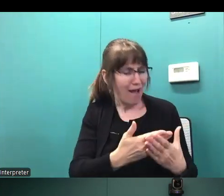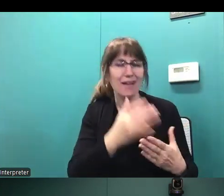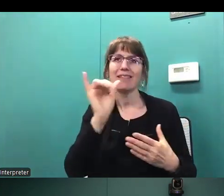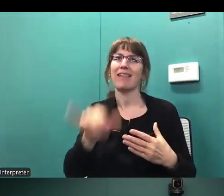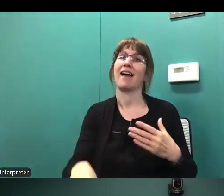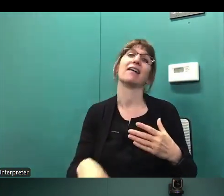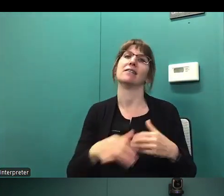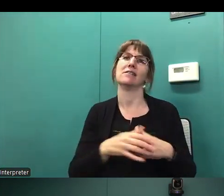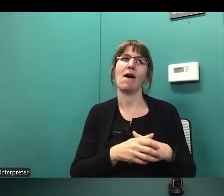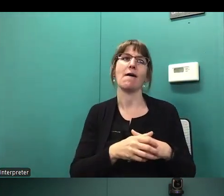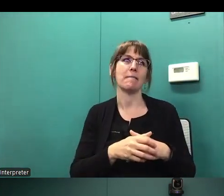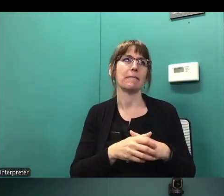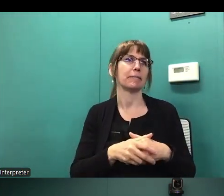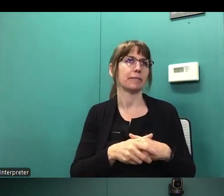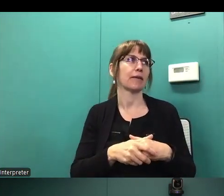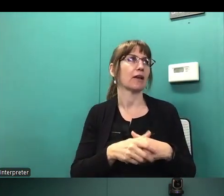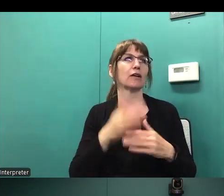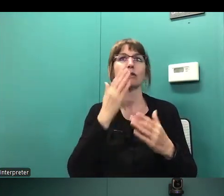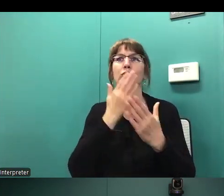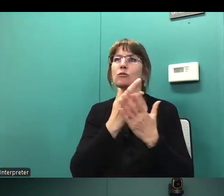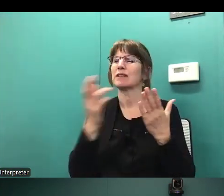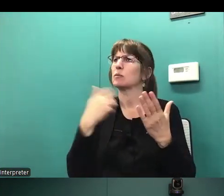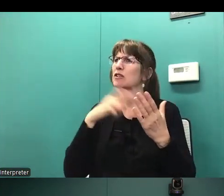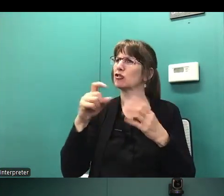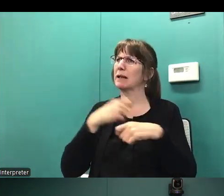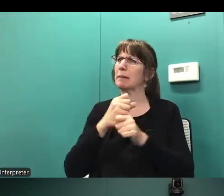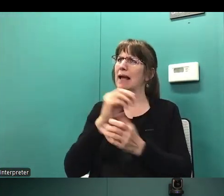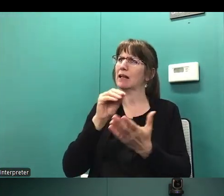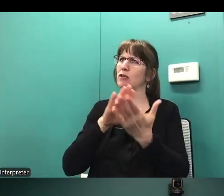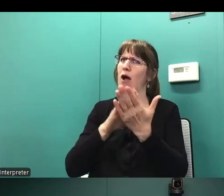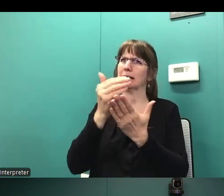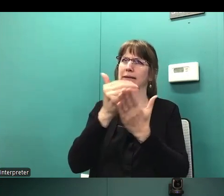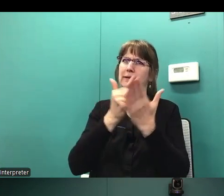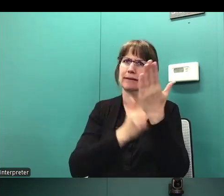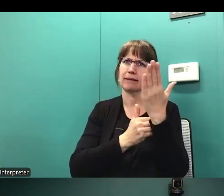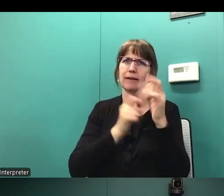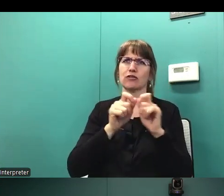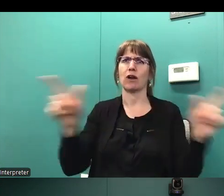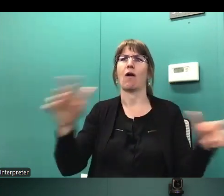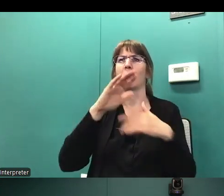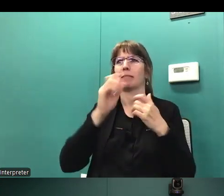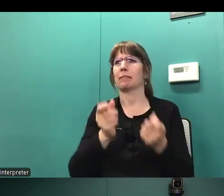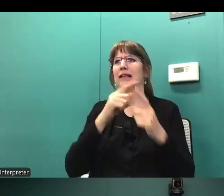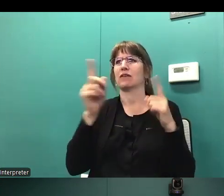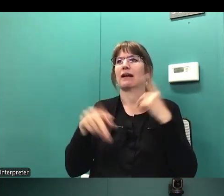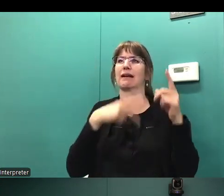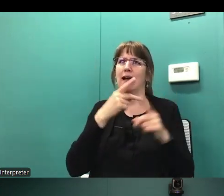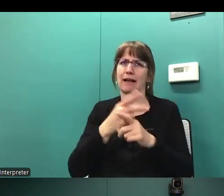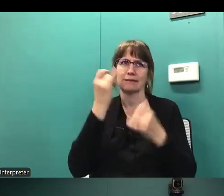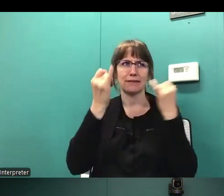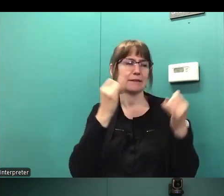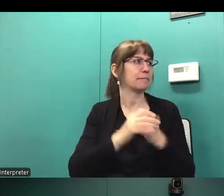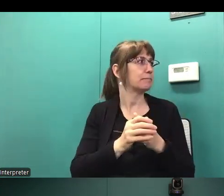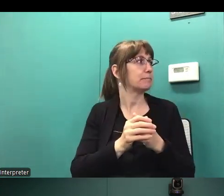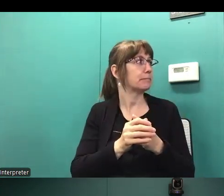Like we could create a document or something and share out with all kinds of ideas that have worked with that.